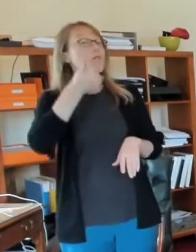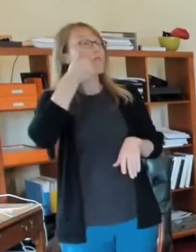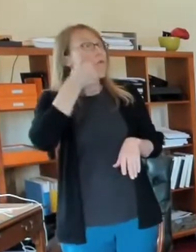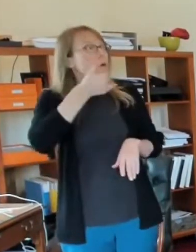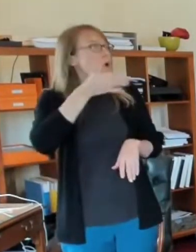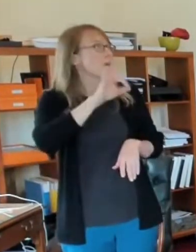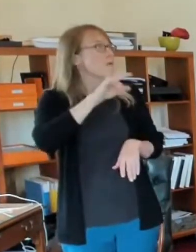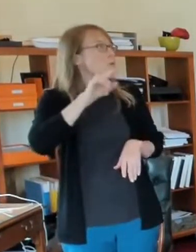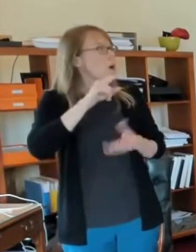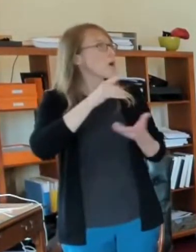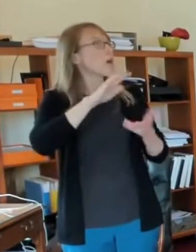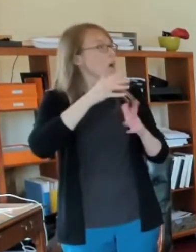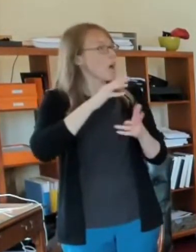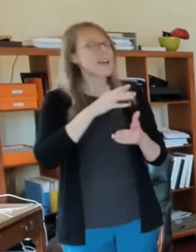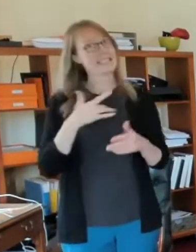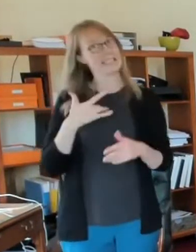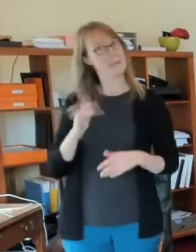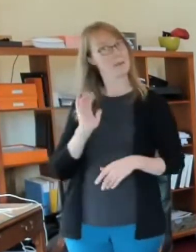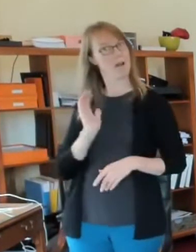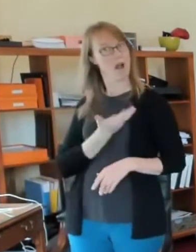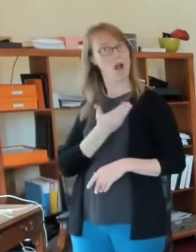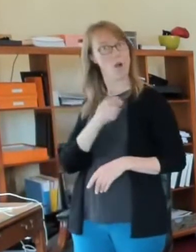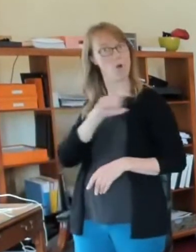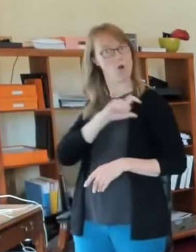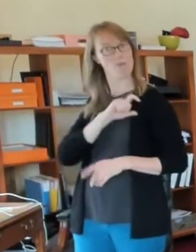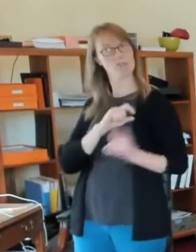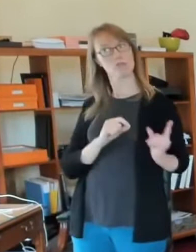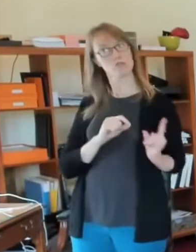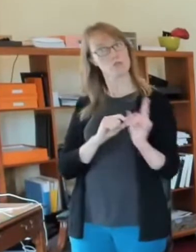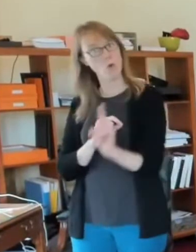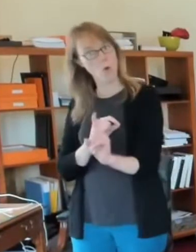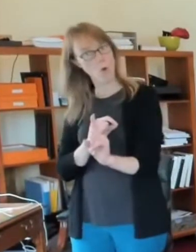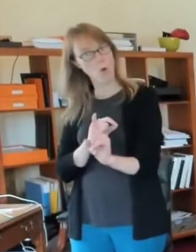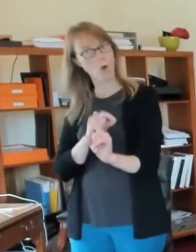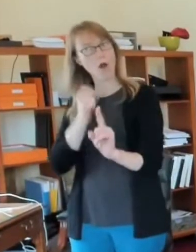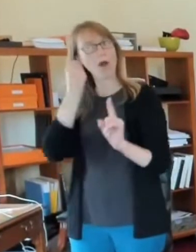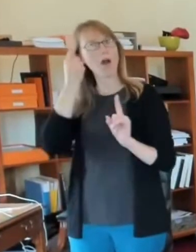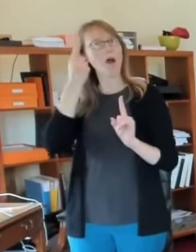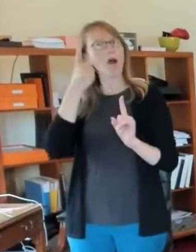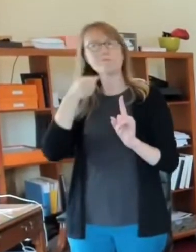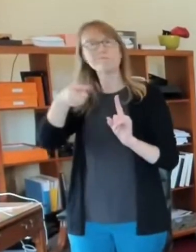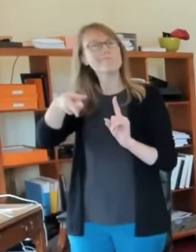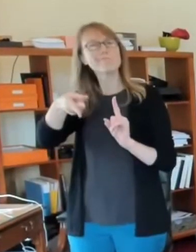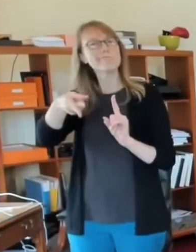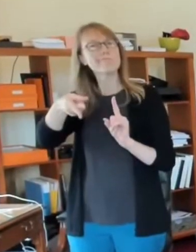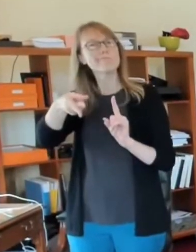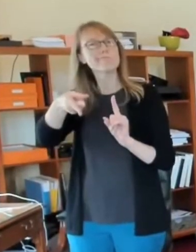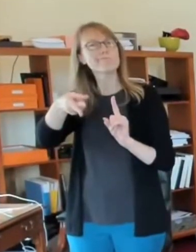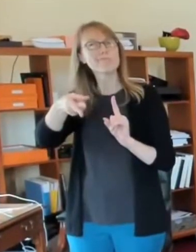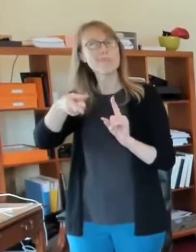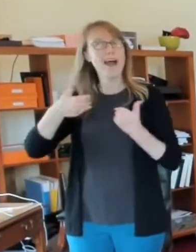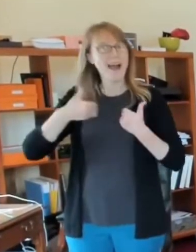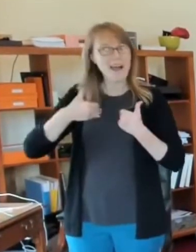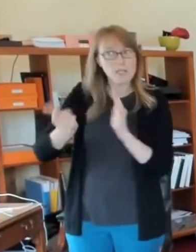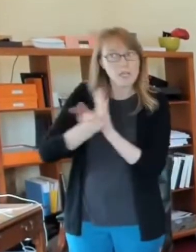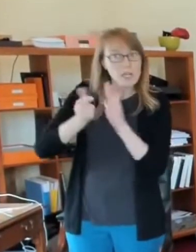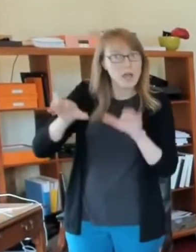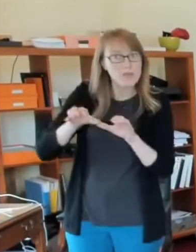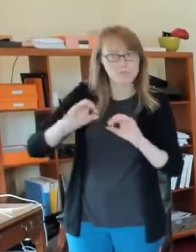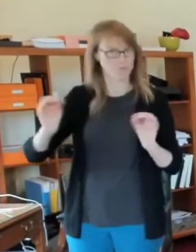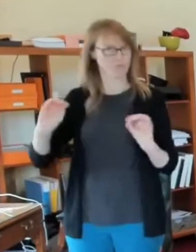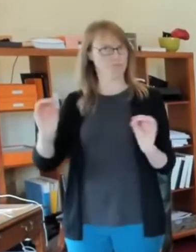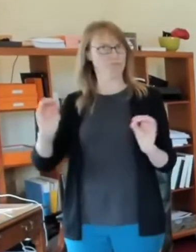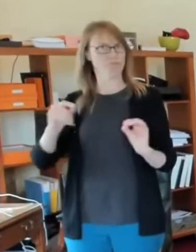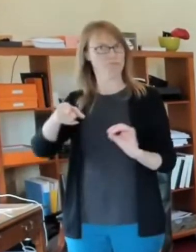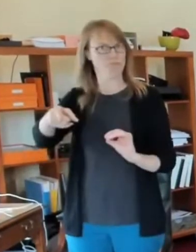to, but they really aren't situations of a crime, and they're not situations where